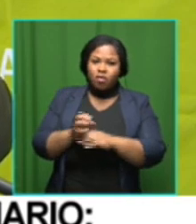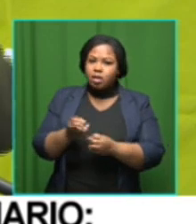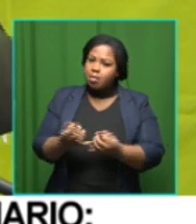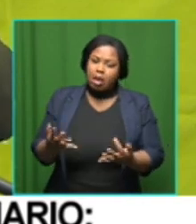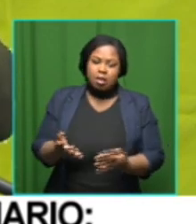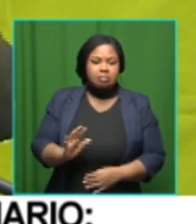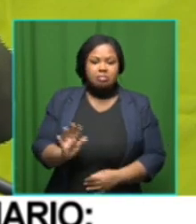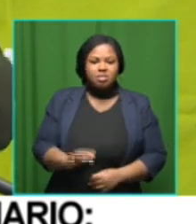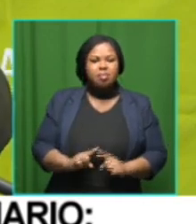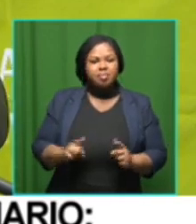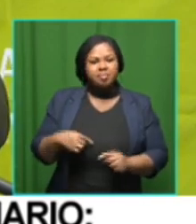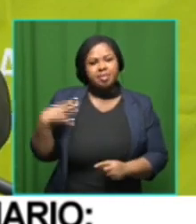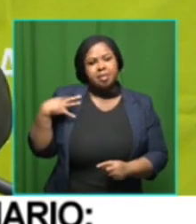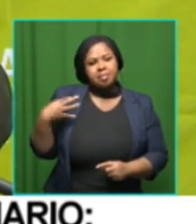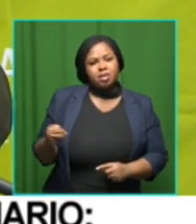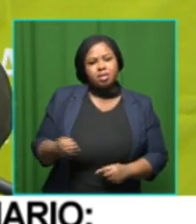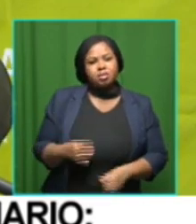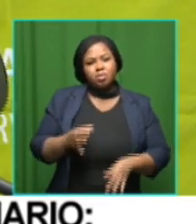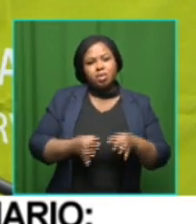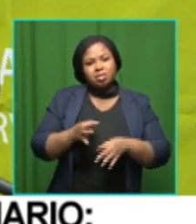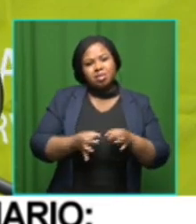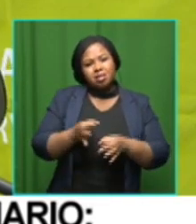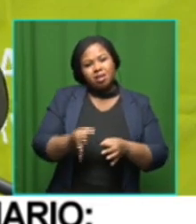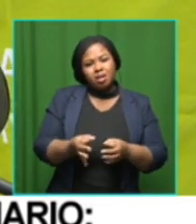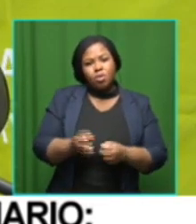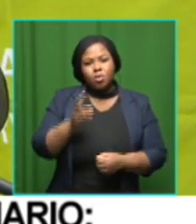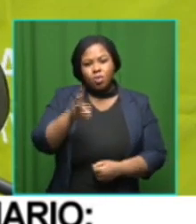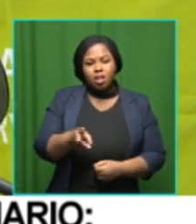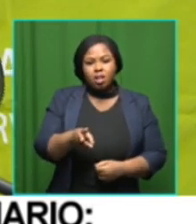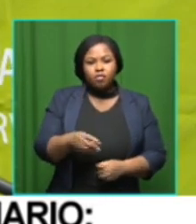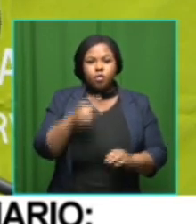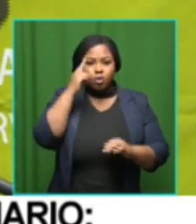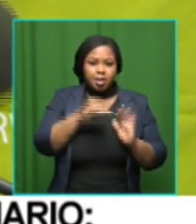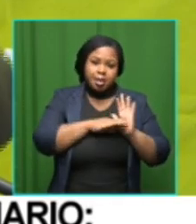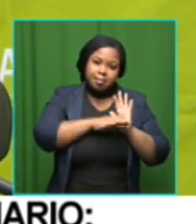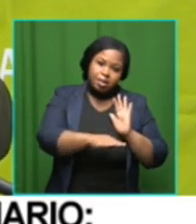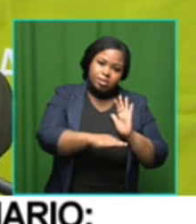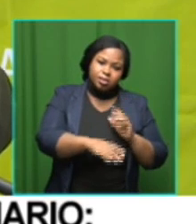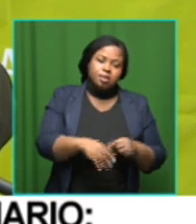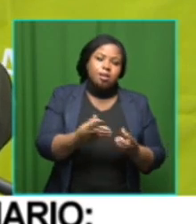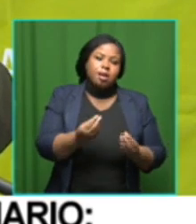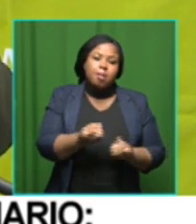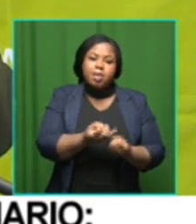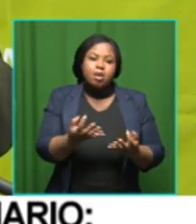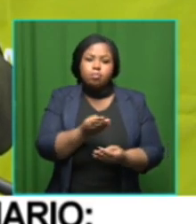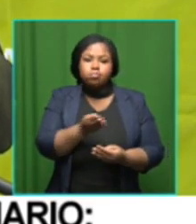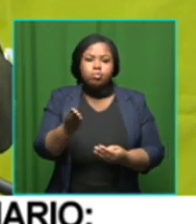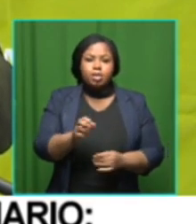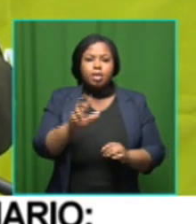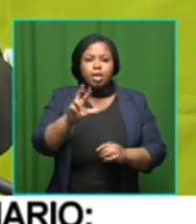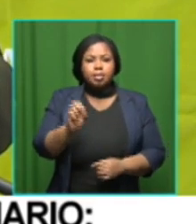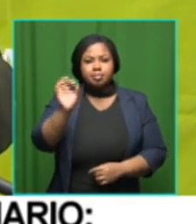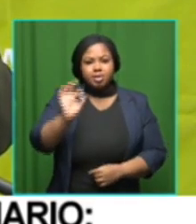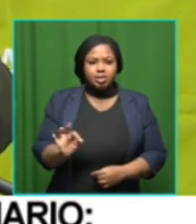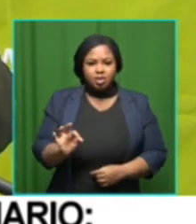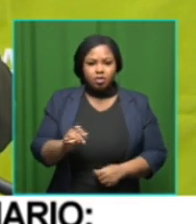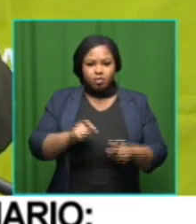numbers, but we are calculating the bed numbers in terms of that modeling. 80% of the people